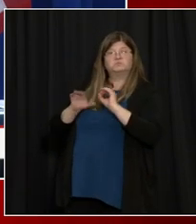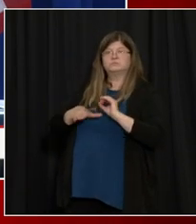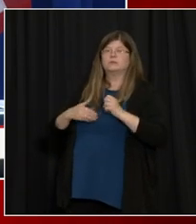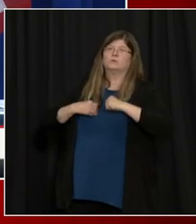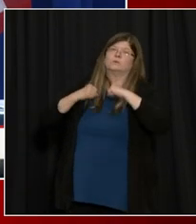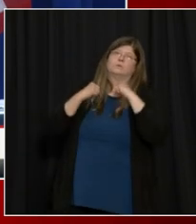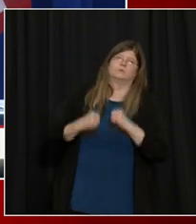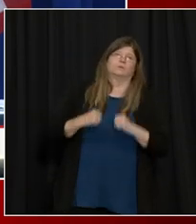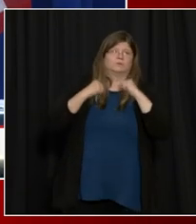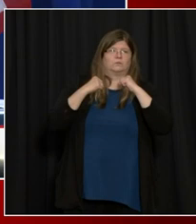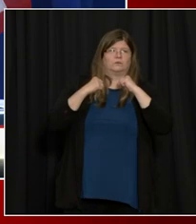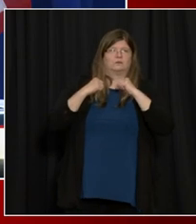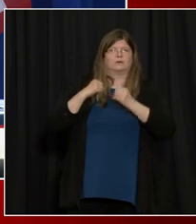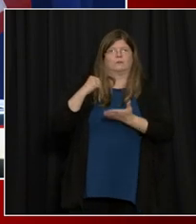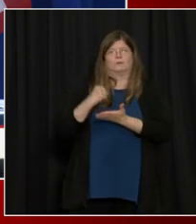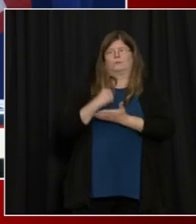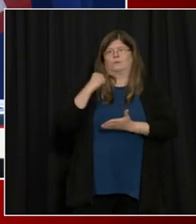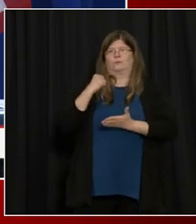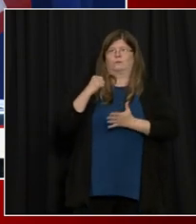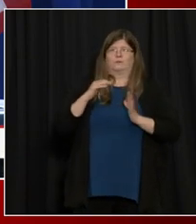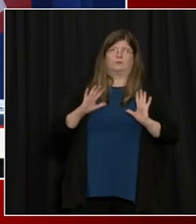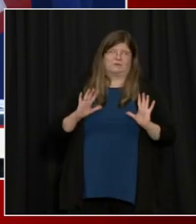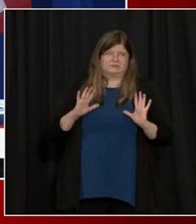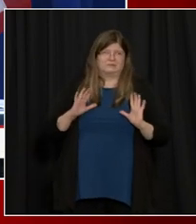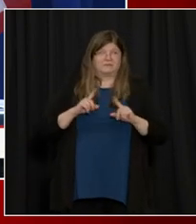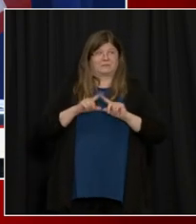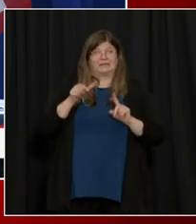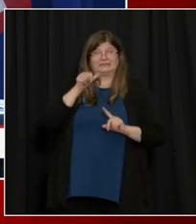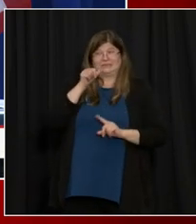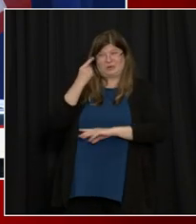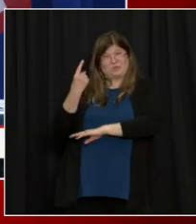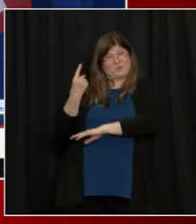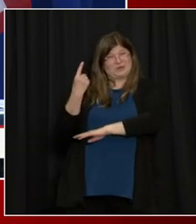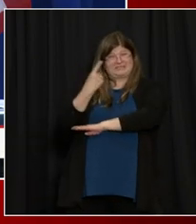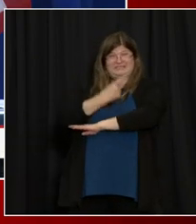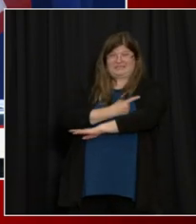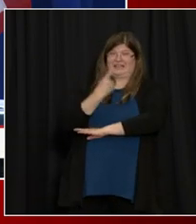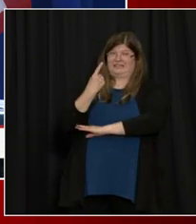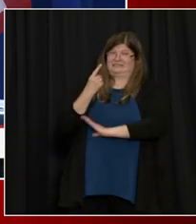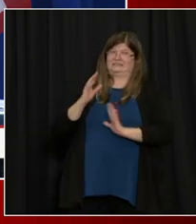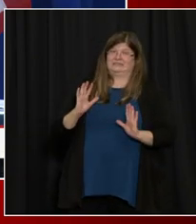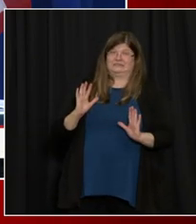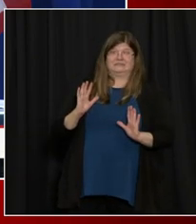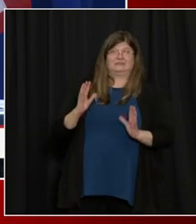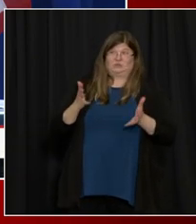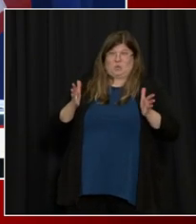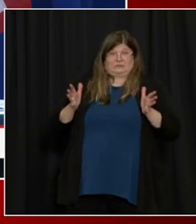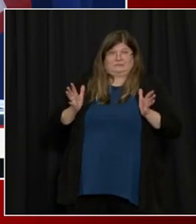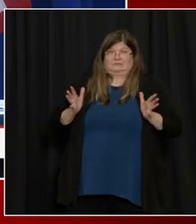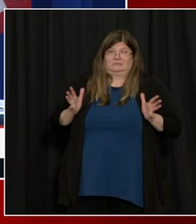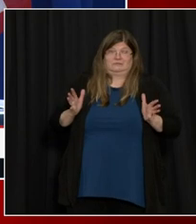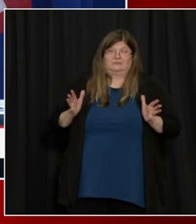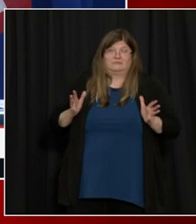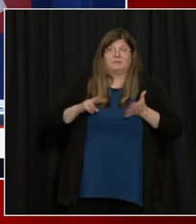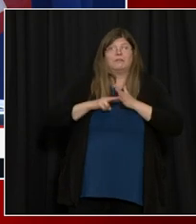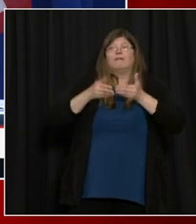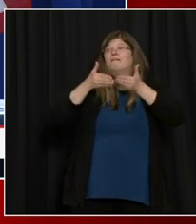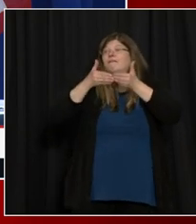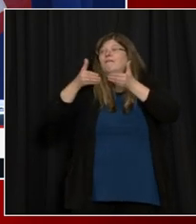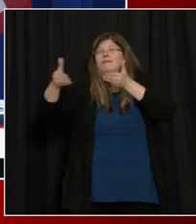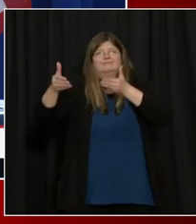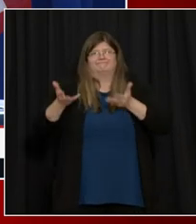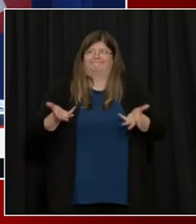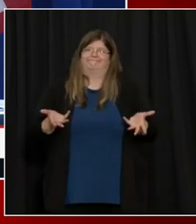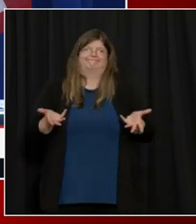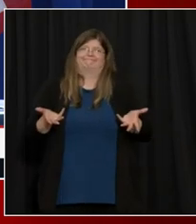know that it's one day, and one day doesn't make a trend, and we're not done with it. And we're likely not done